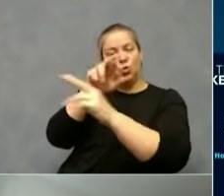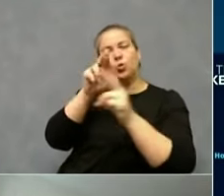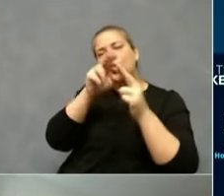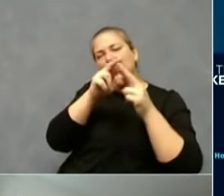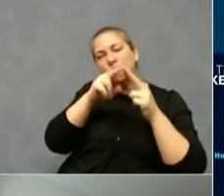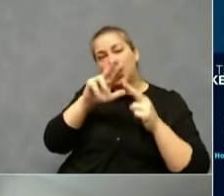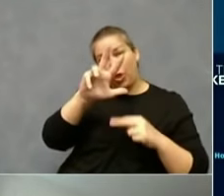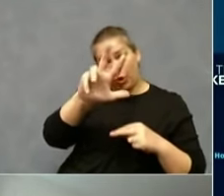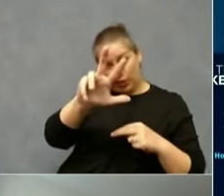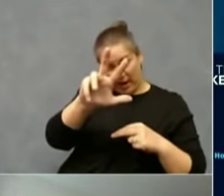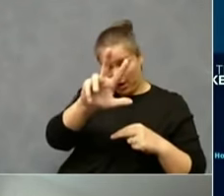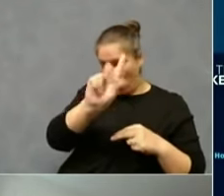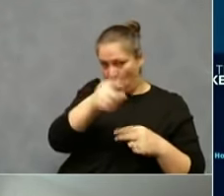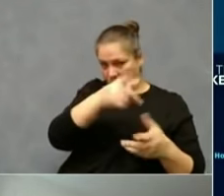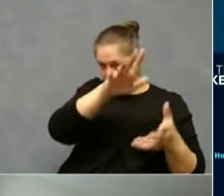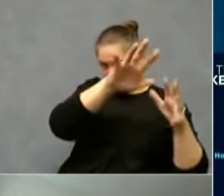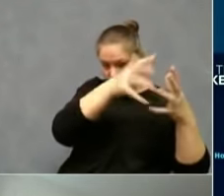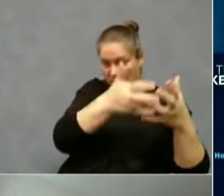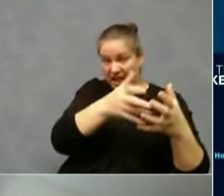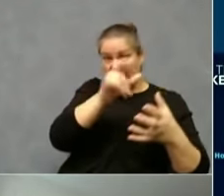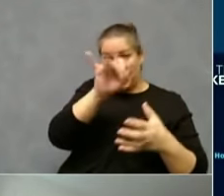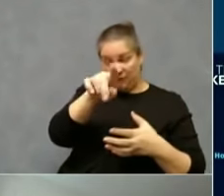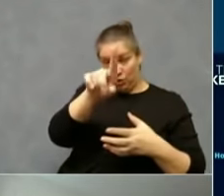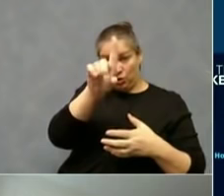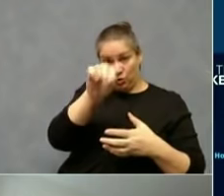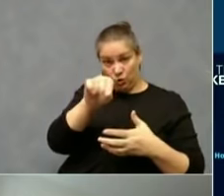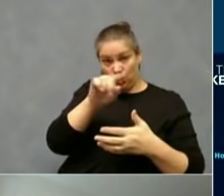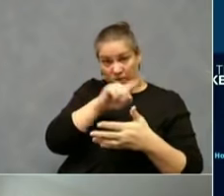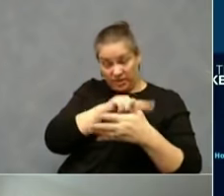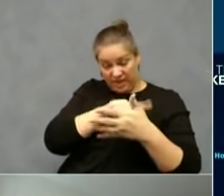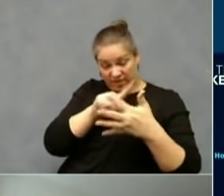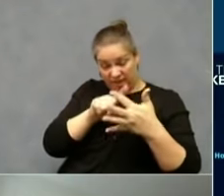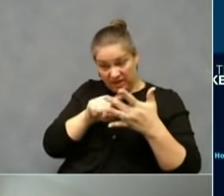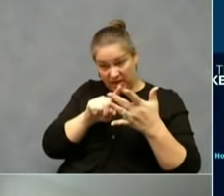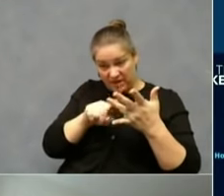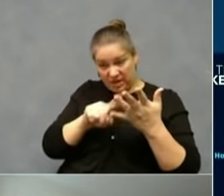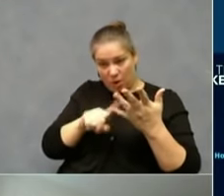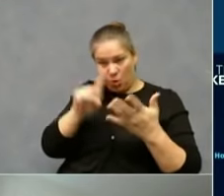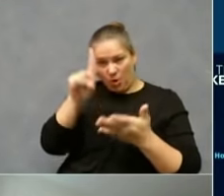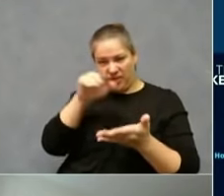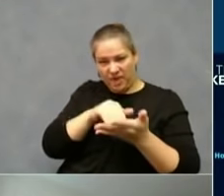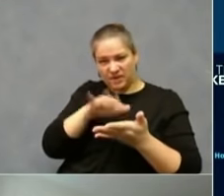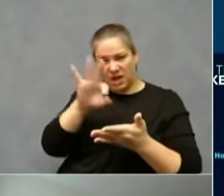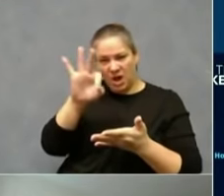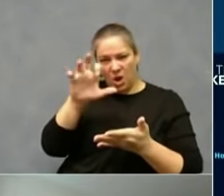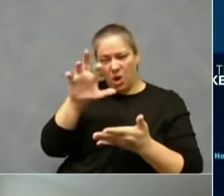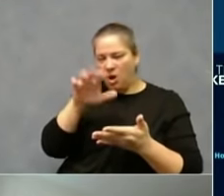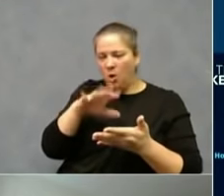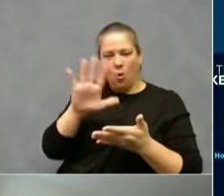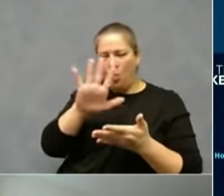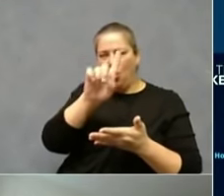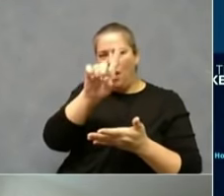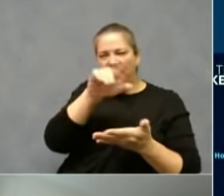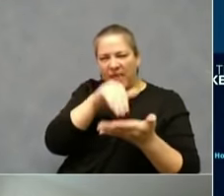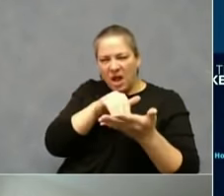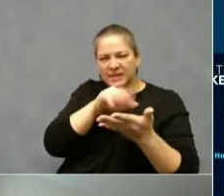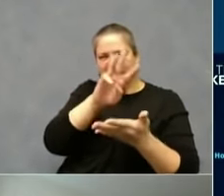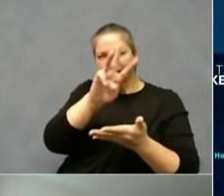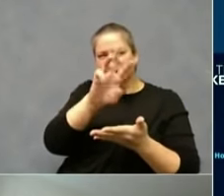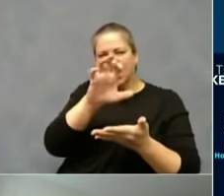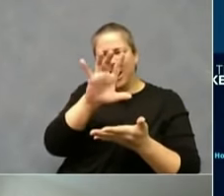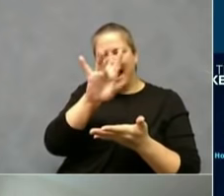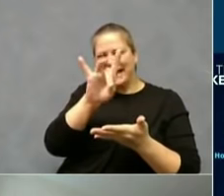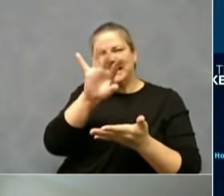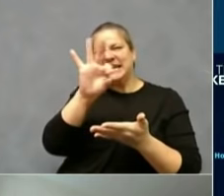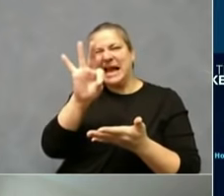we had taken no steps, there would be 1,932. I'm sorry, 1,689. I'm reading the wrong line.